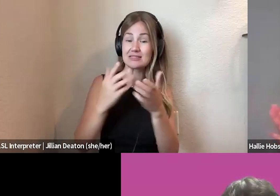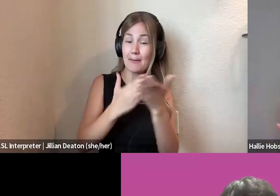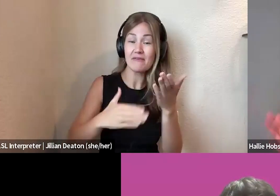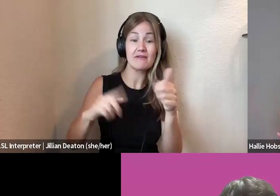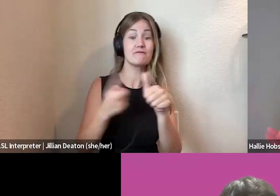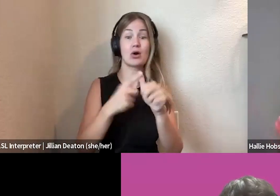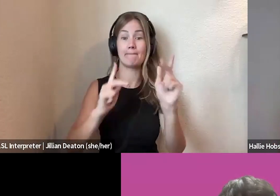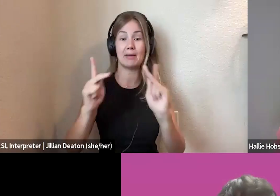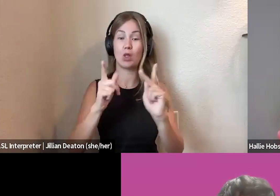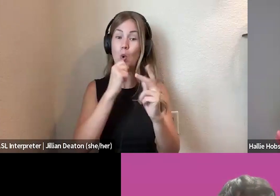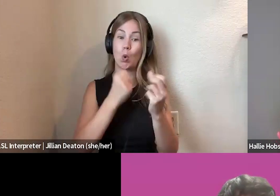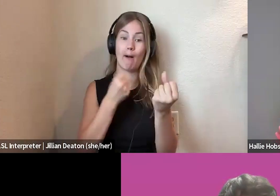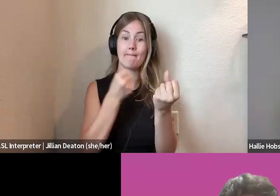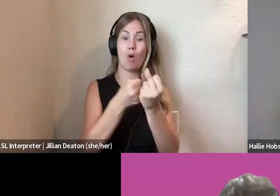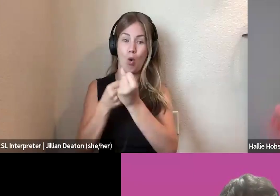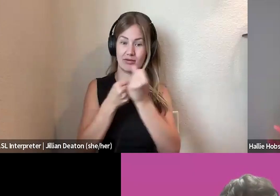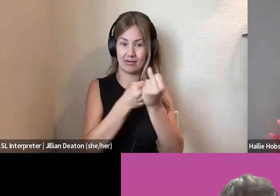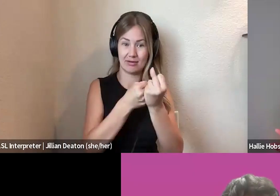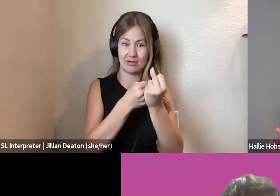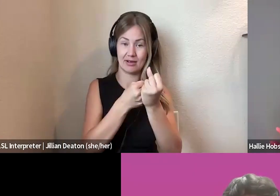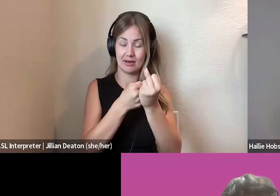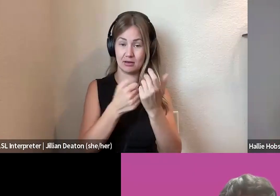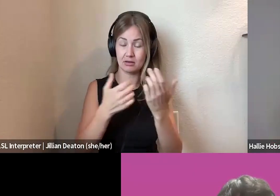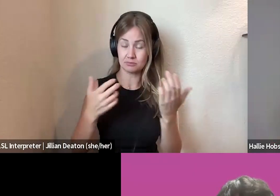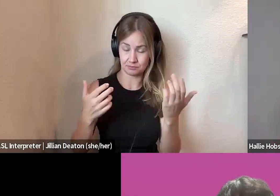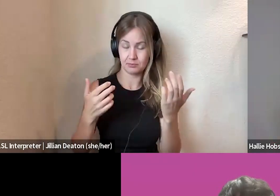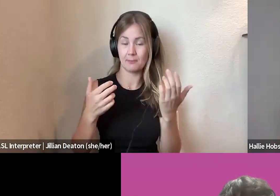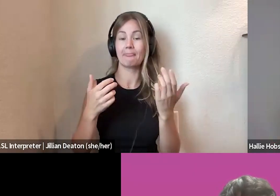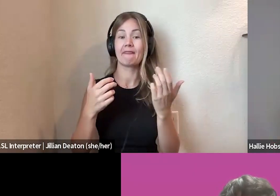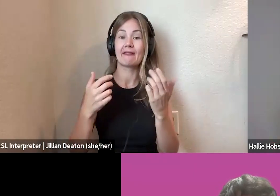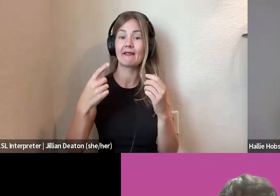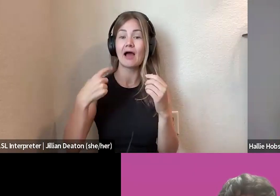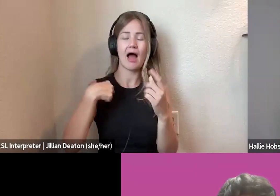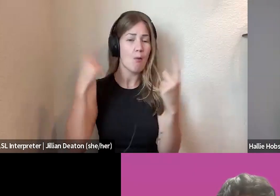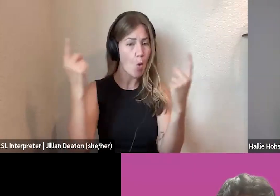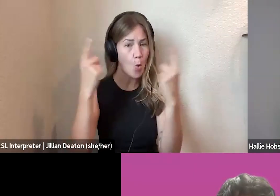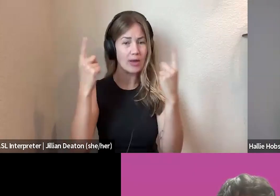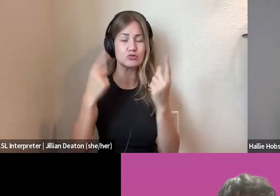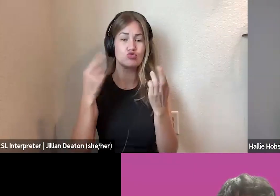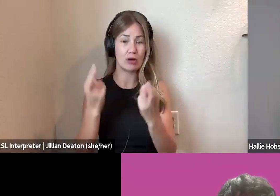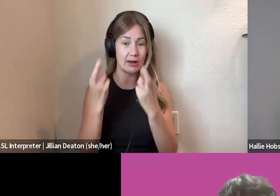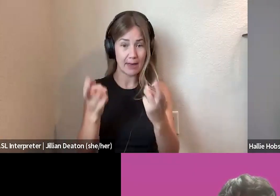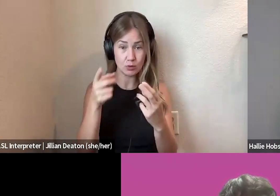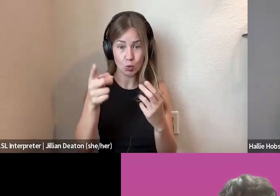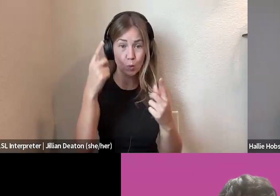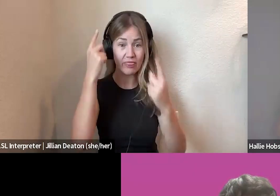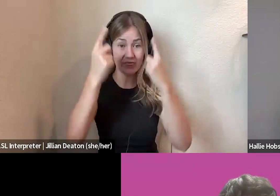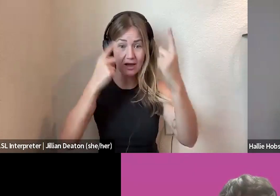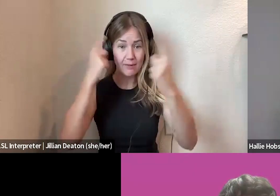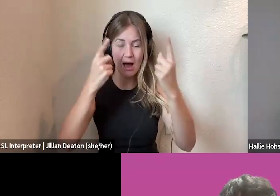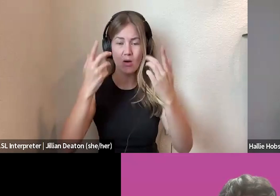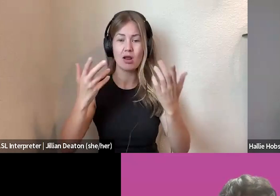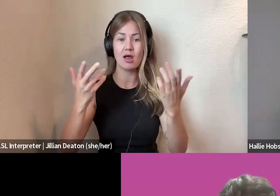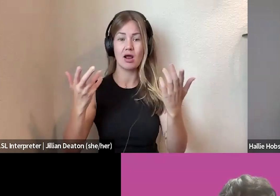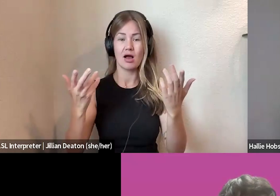knowledge. That's not fundraising, relationship development. Both have their purposes, but I would just always think about what is that